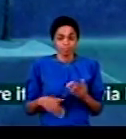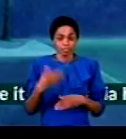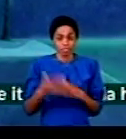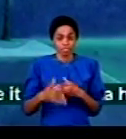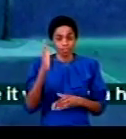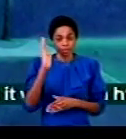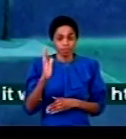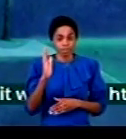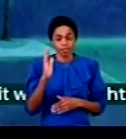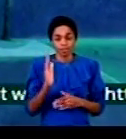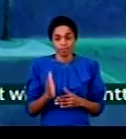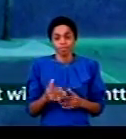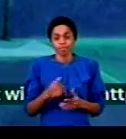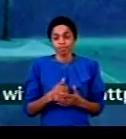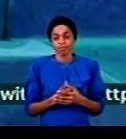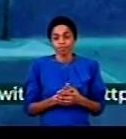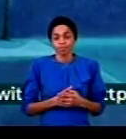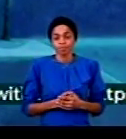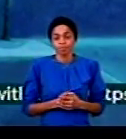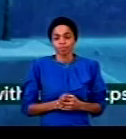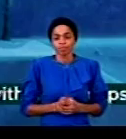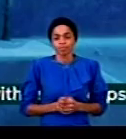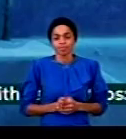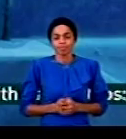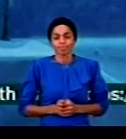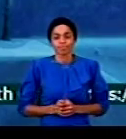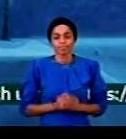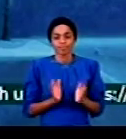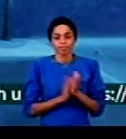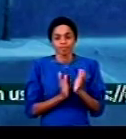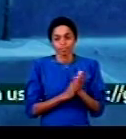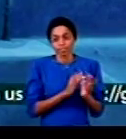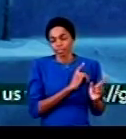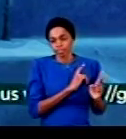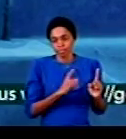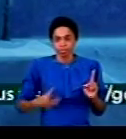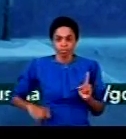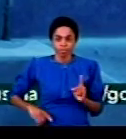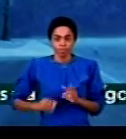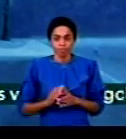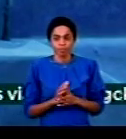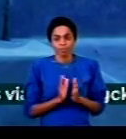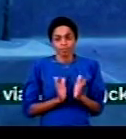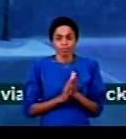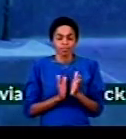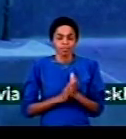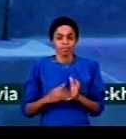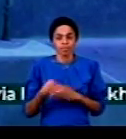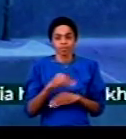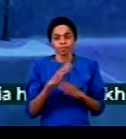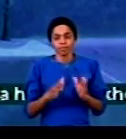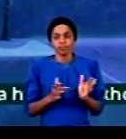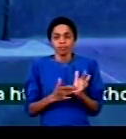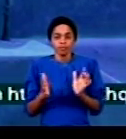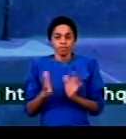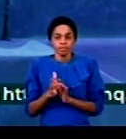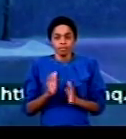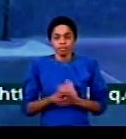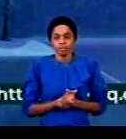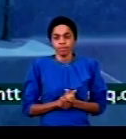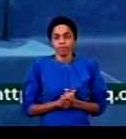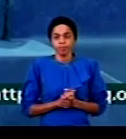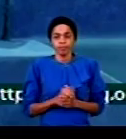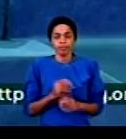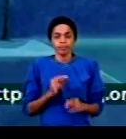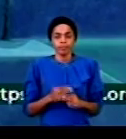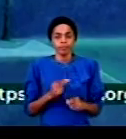Jesus. Hallelujah. I'm by name Tabitha Nicholas. I'm here to testify the goodness of God in my life.